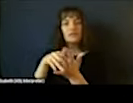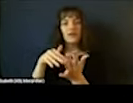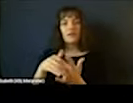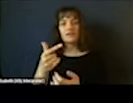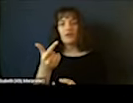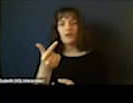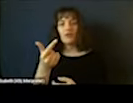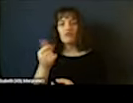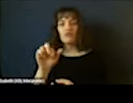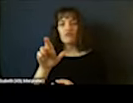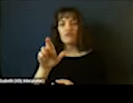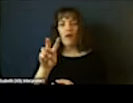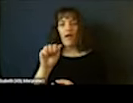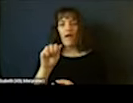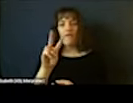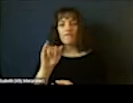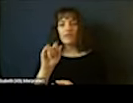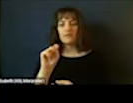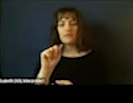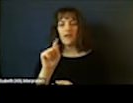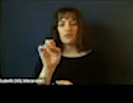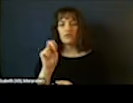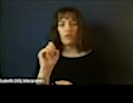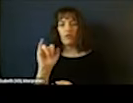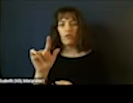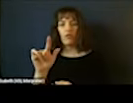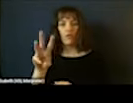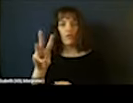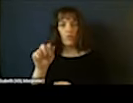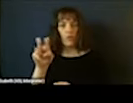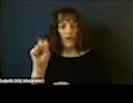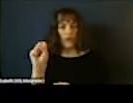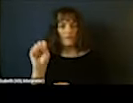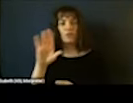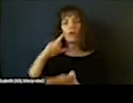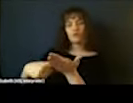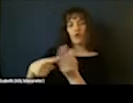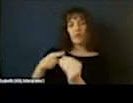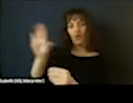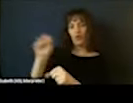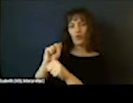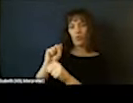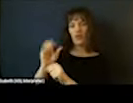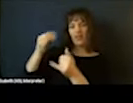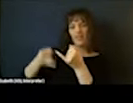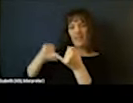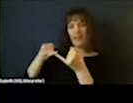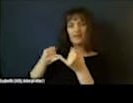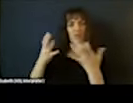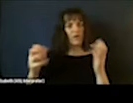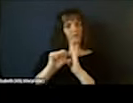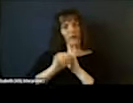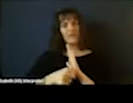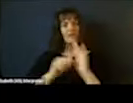of this presentation. But just to emphasize that this is very much a team effort. Okay. So as I said, we started off